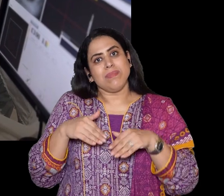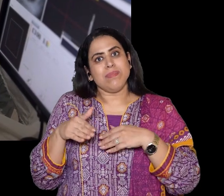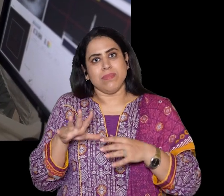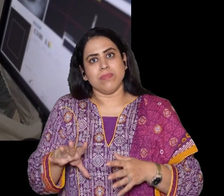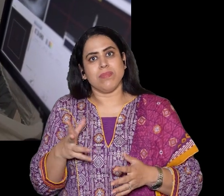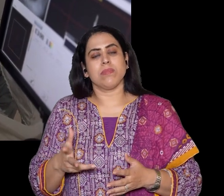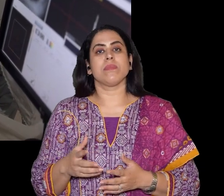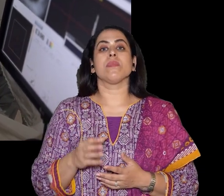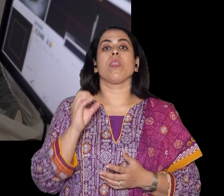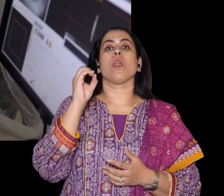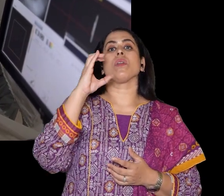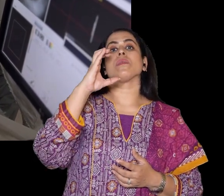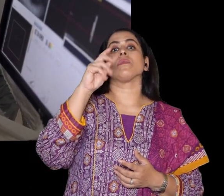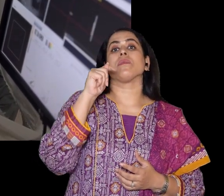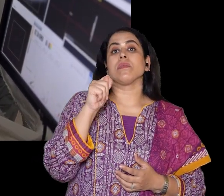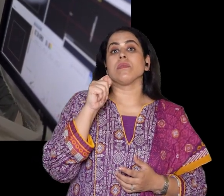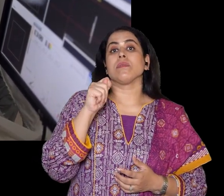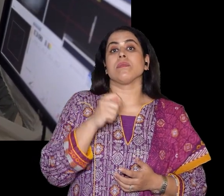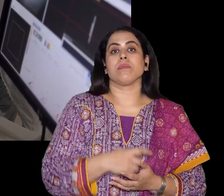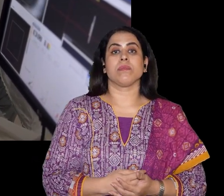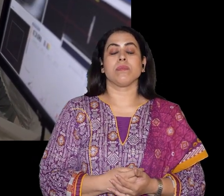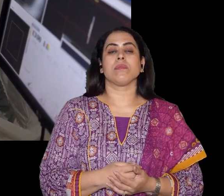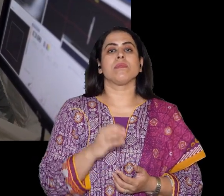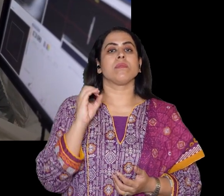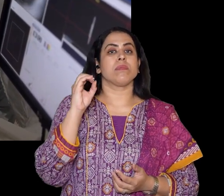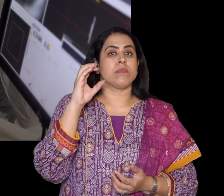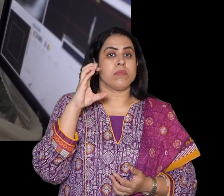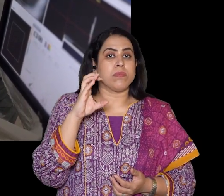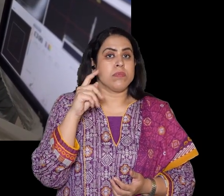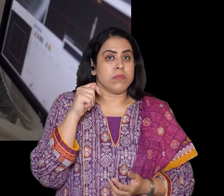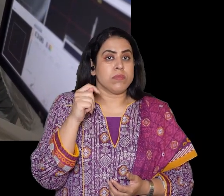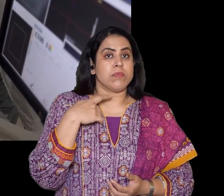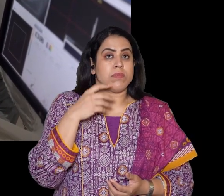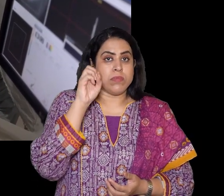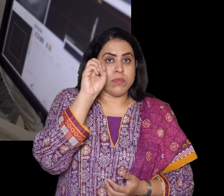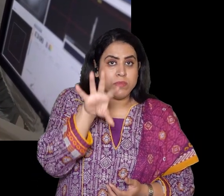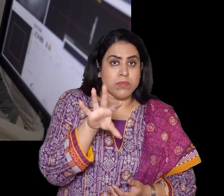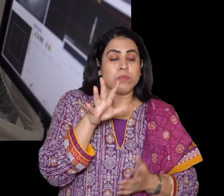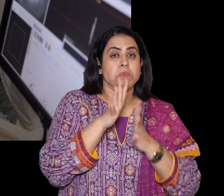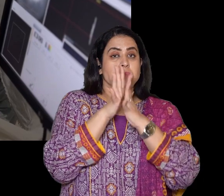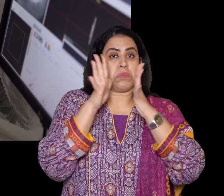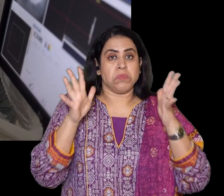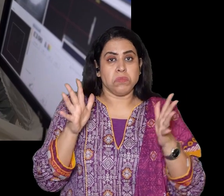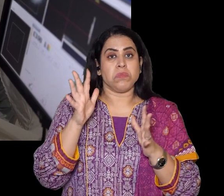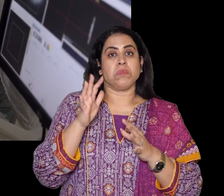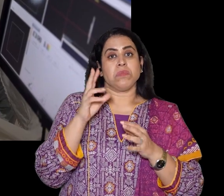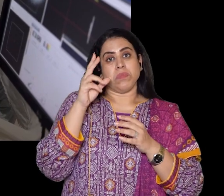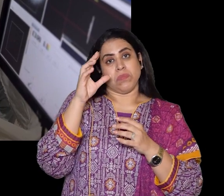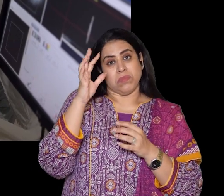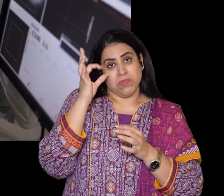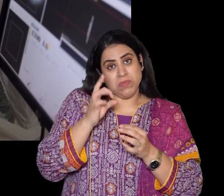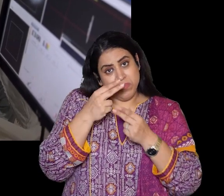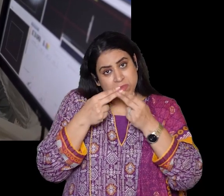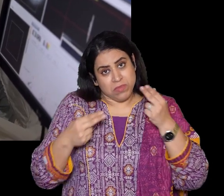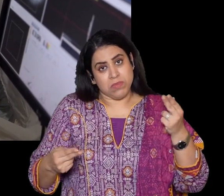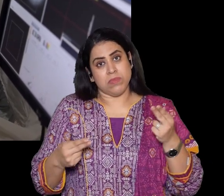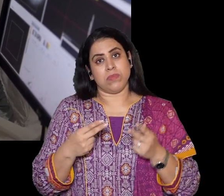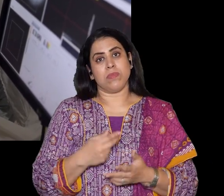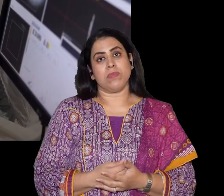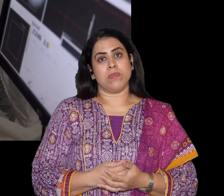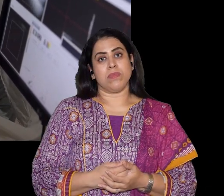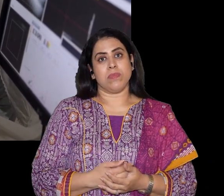well. Now, what does a OCT tells us? An OCT gives you the most precise